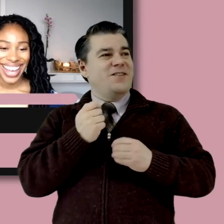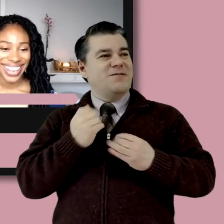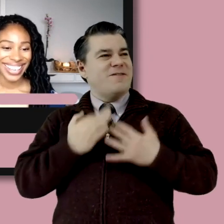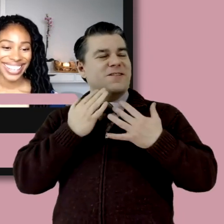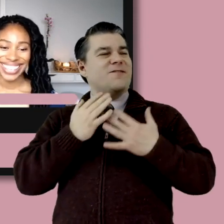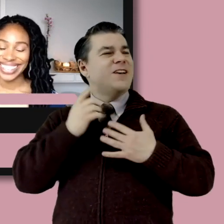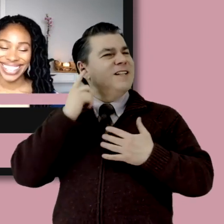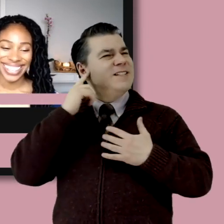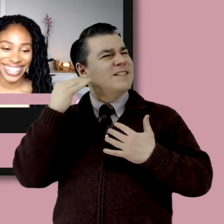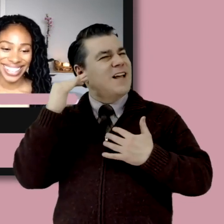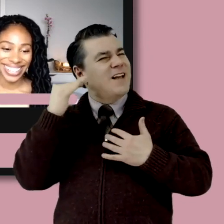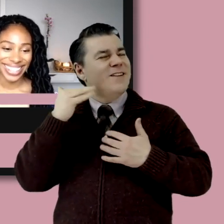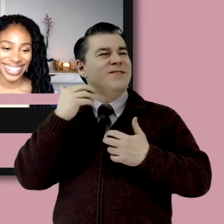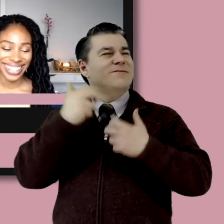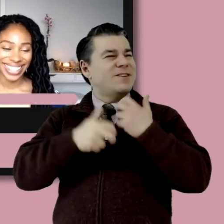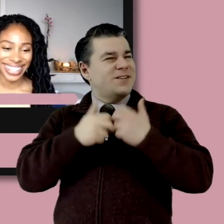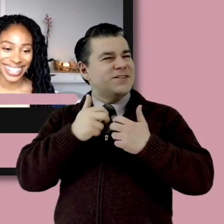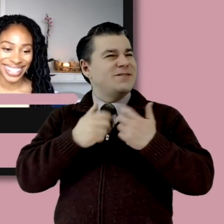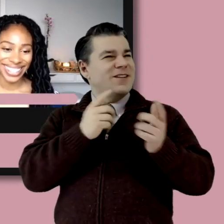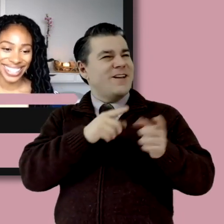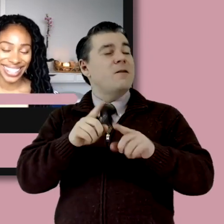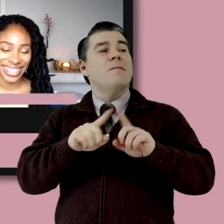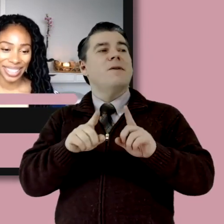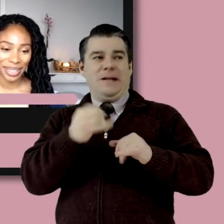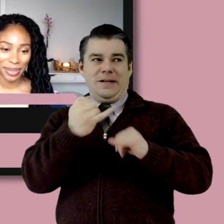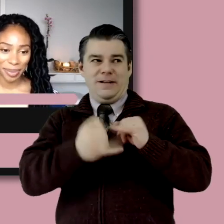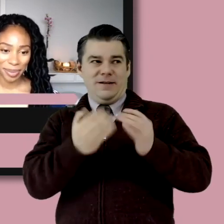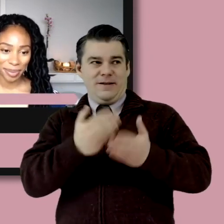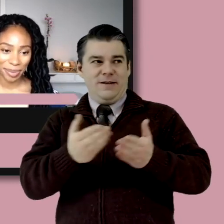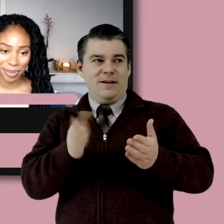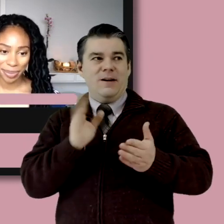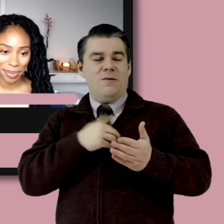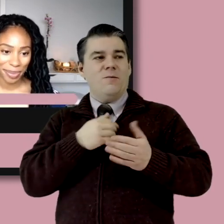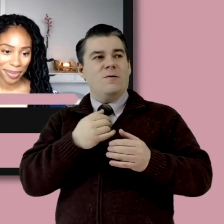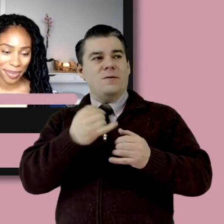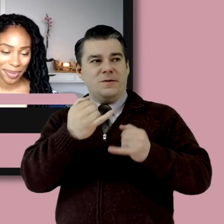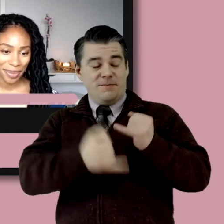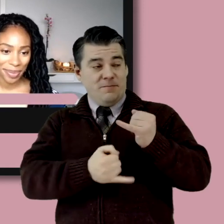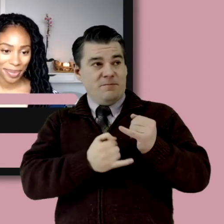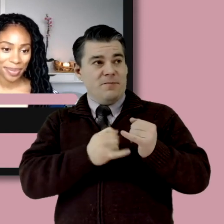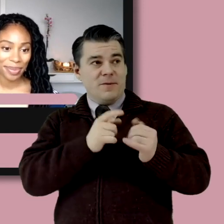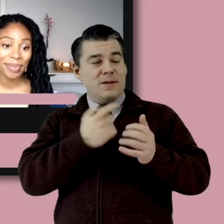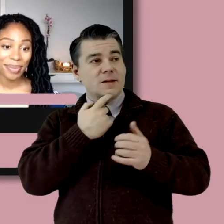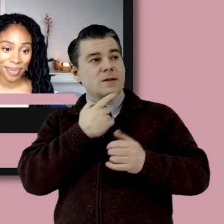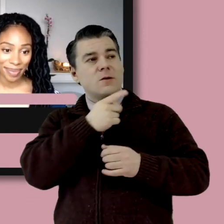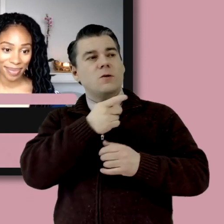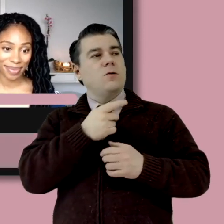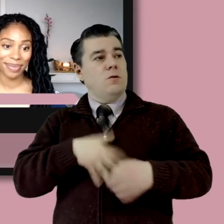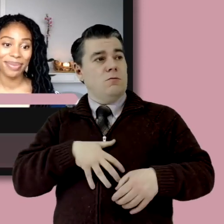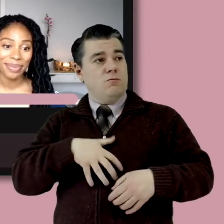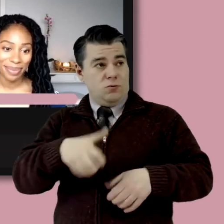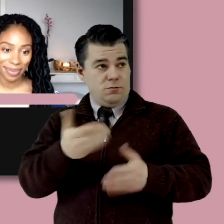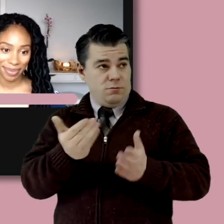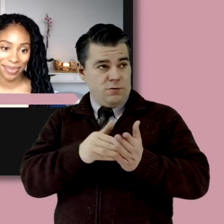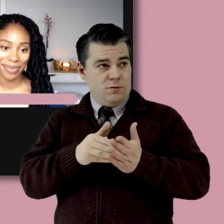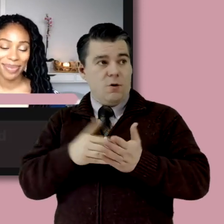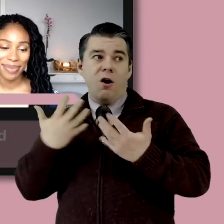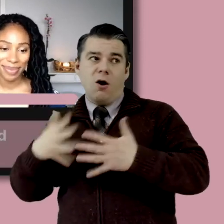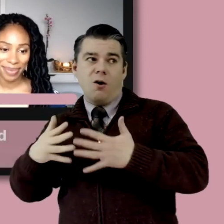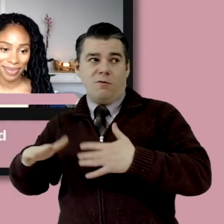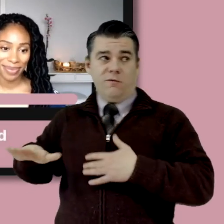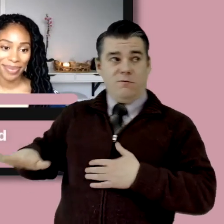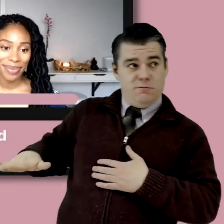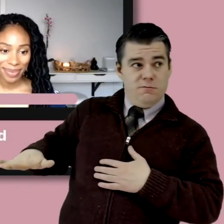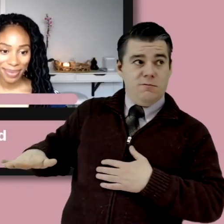that happened. But lastly, I'll close with you being pregnant again and already being a mom. What